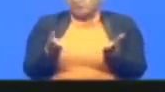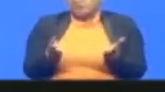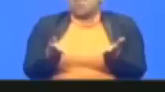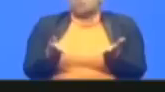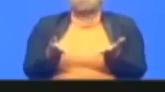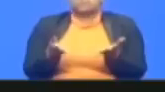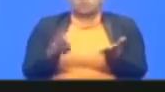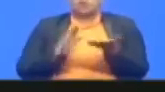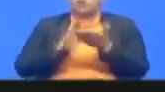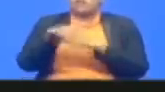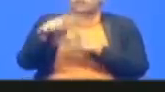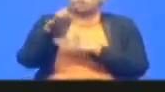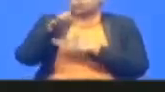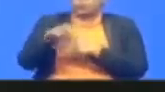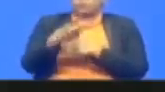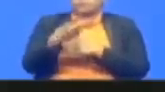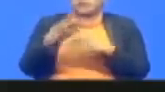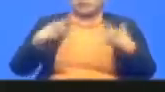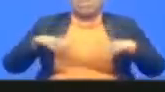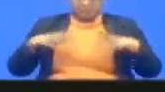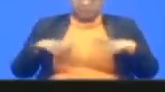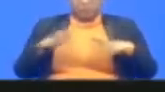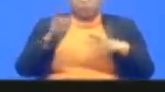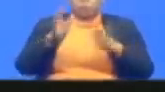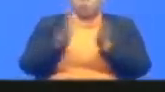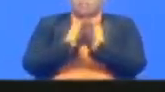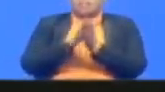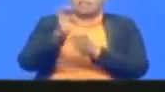been over 2,000 reported cases and